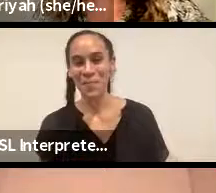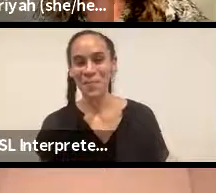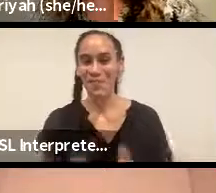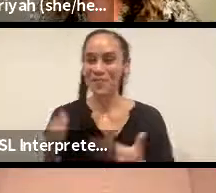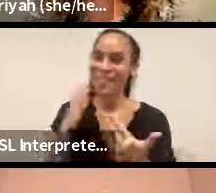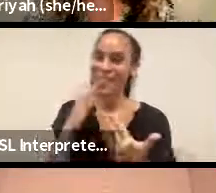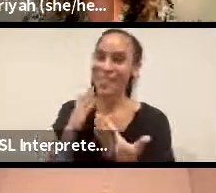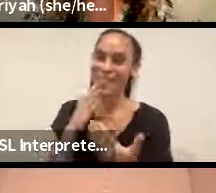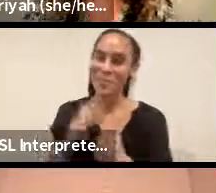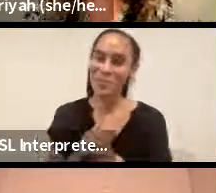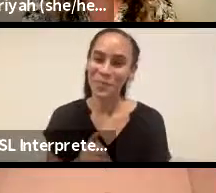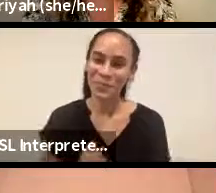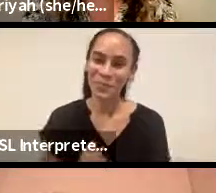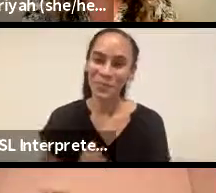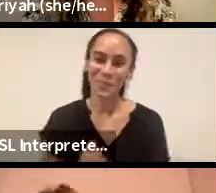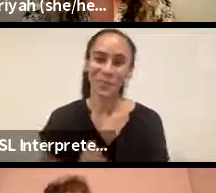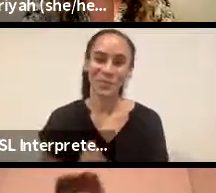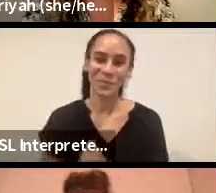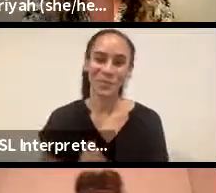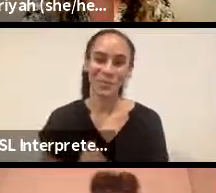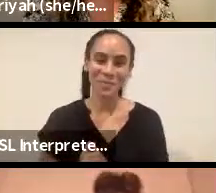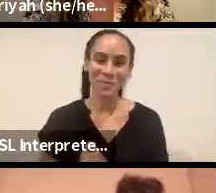Congratulations.